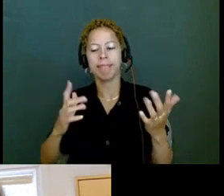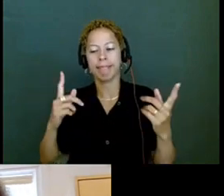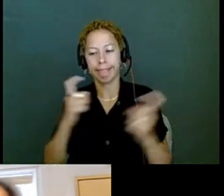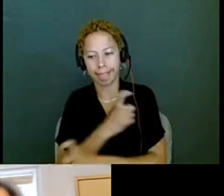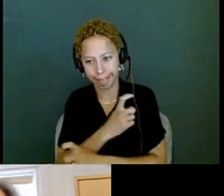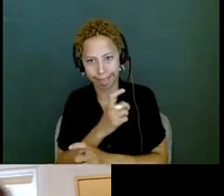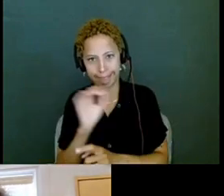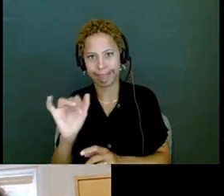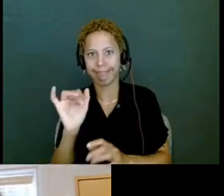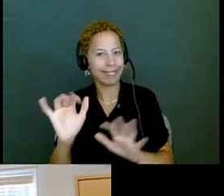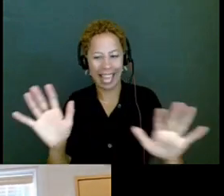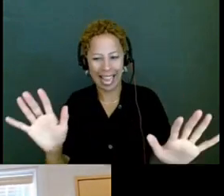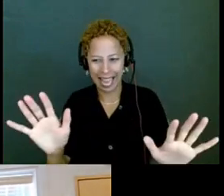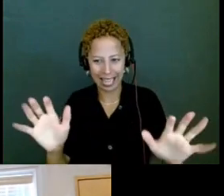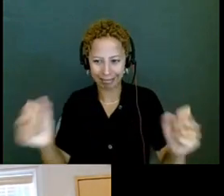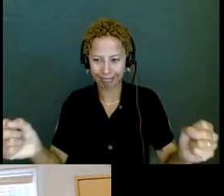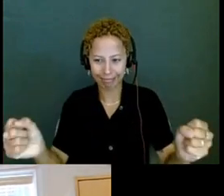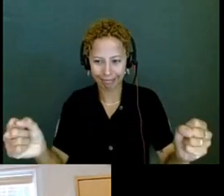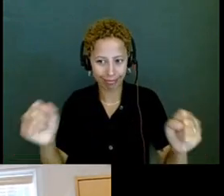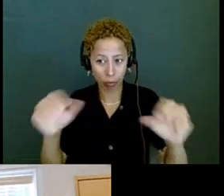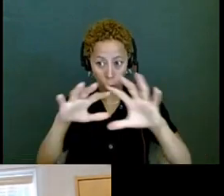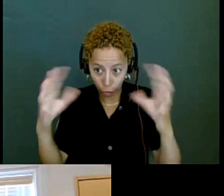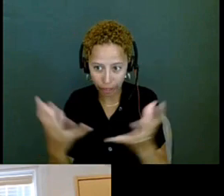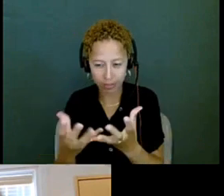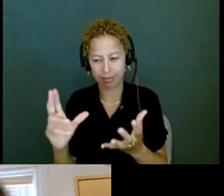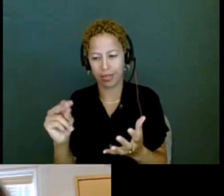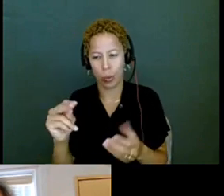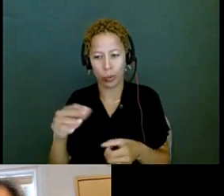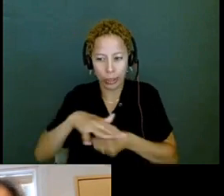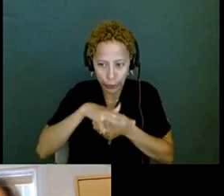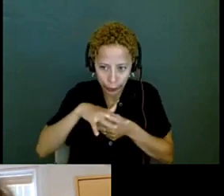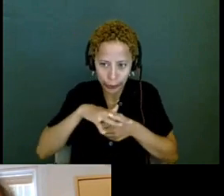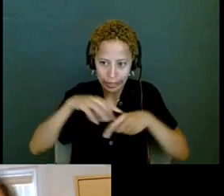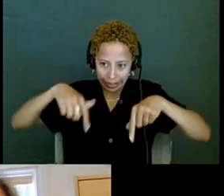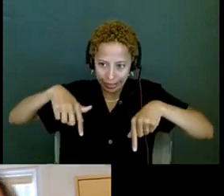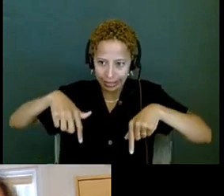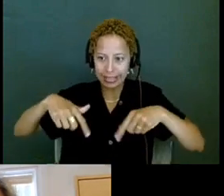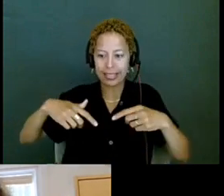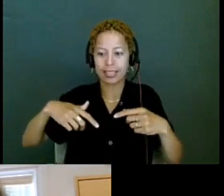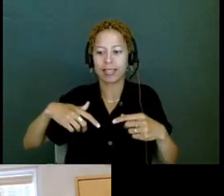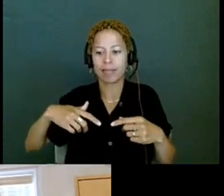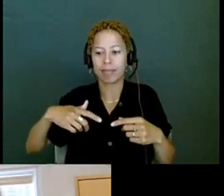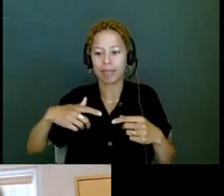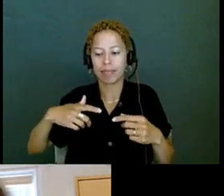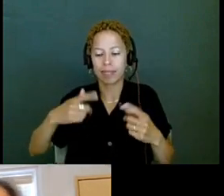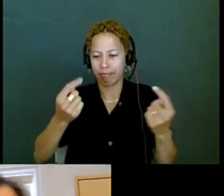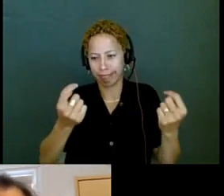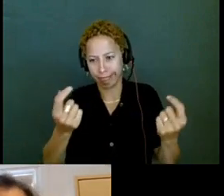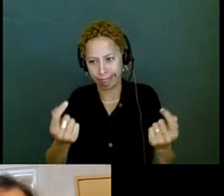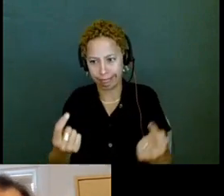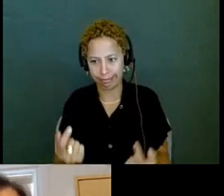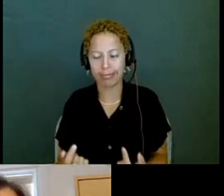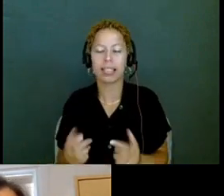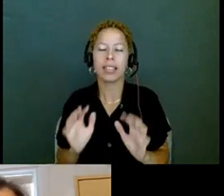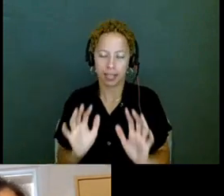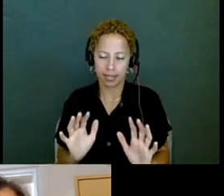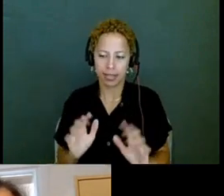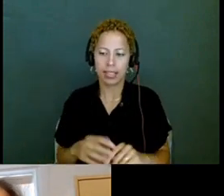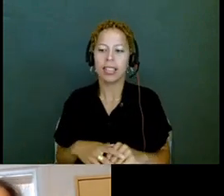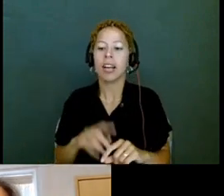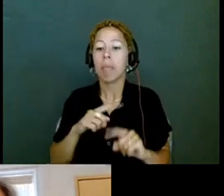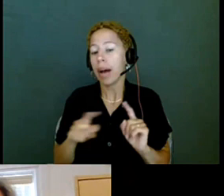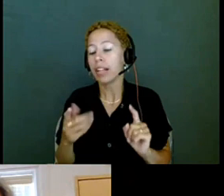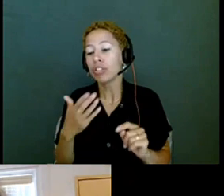managing to do to pare that down to what was actually valid responses. But still, it was a good way to get the word